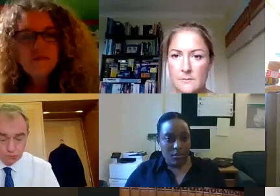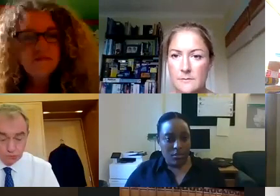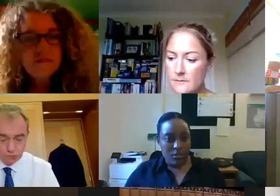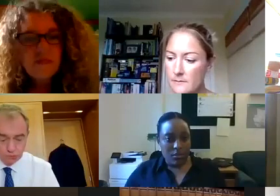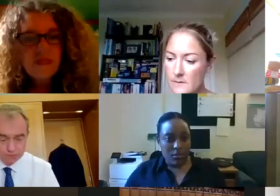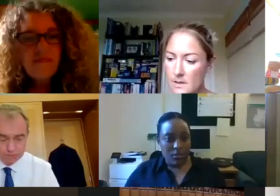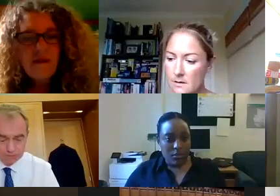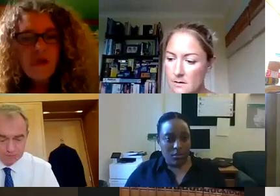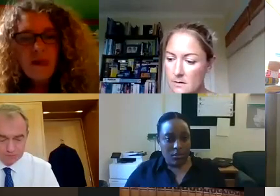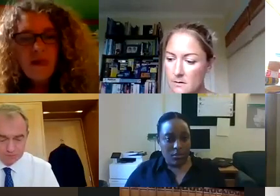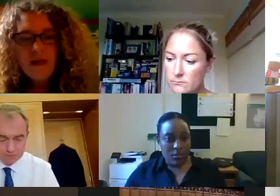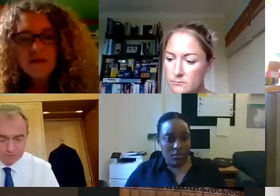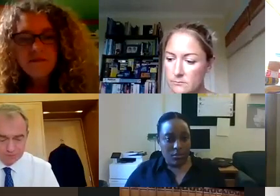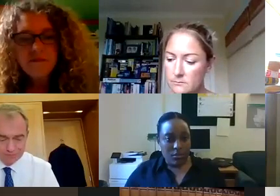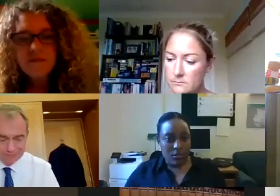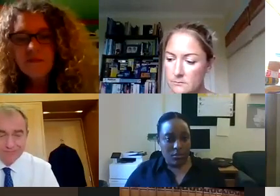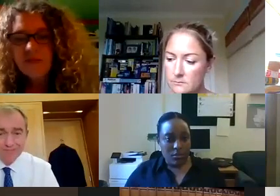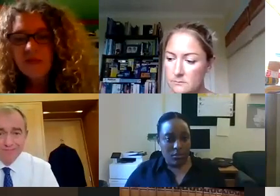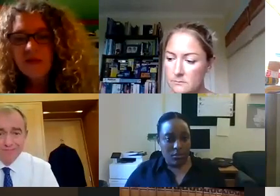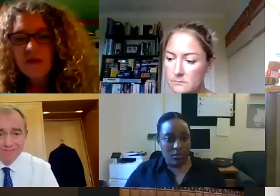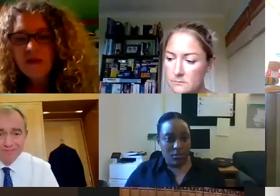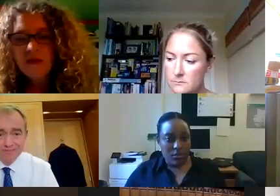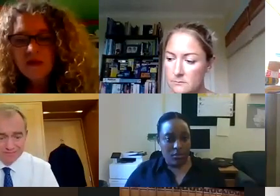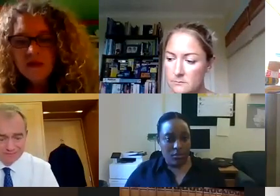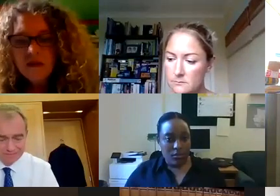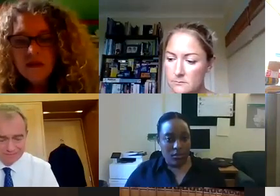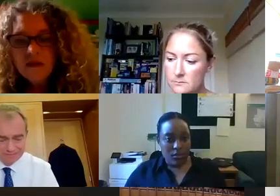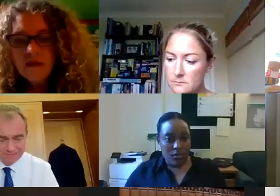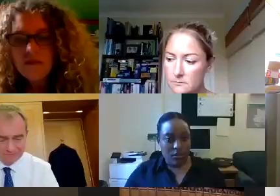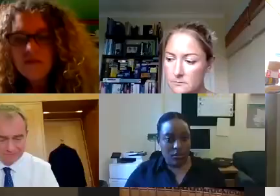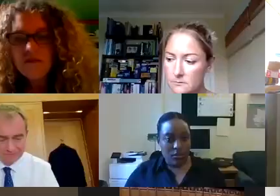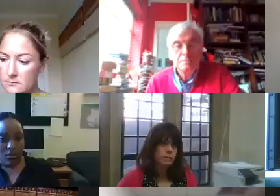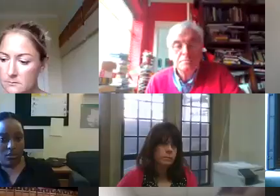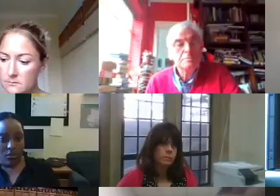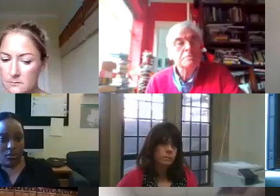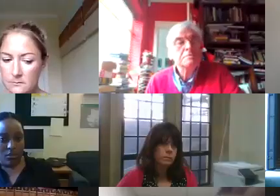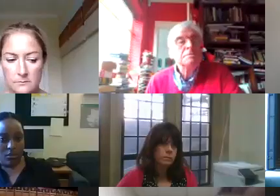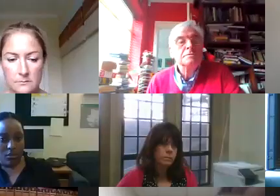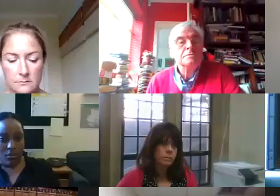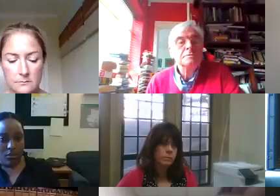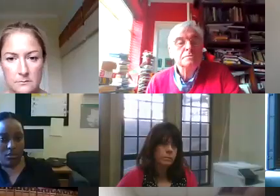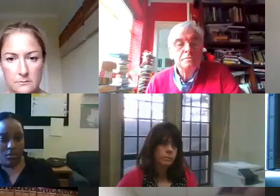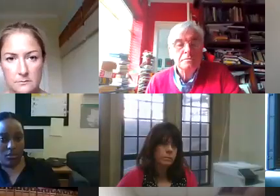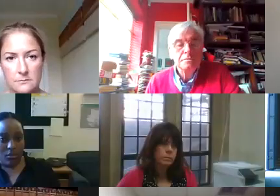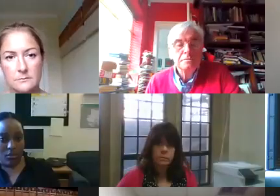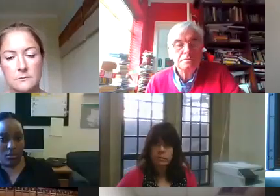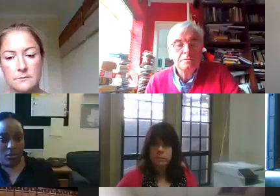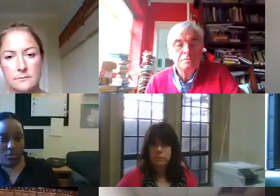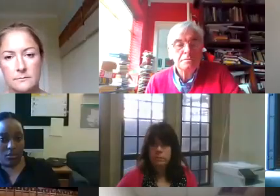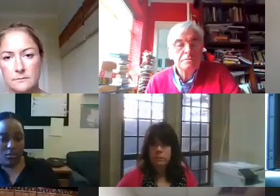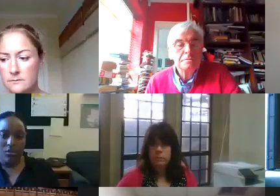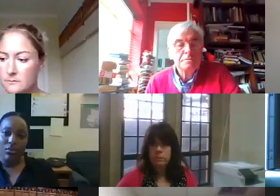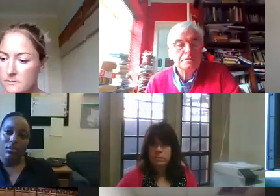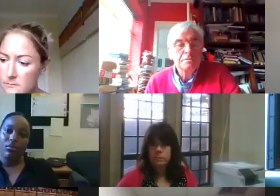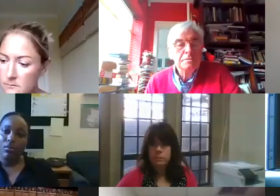Conservative, Hastings and Rye. The vote will be conducted via Outlook email using voting buttons. this is